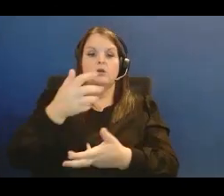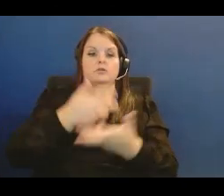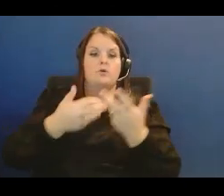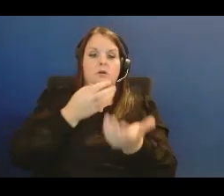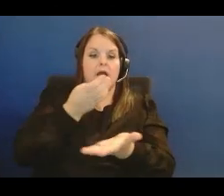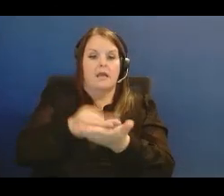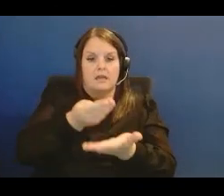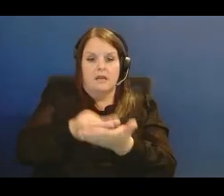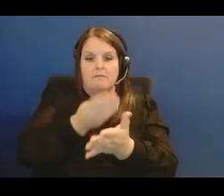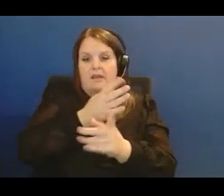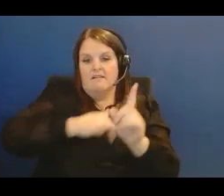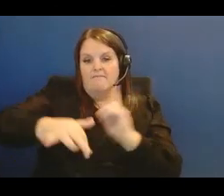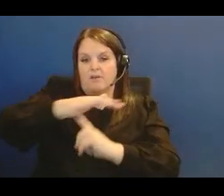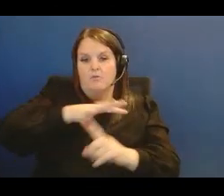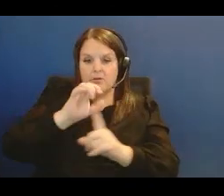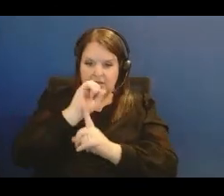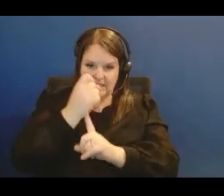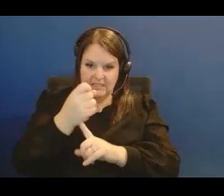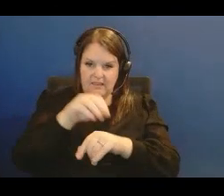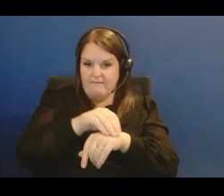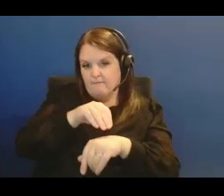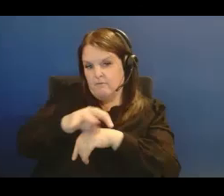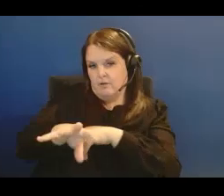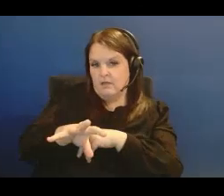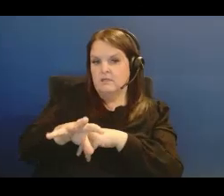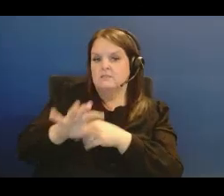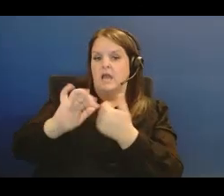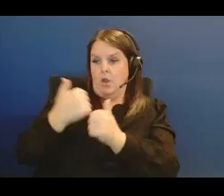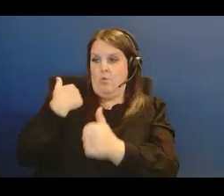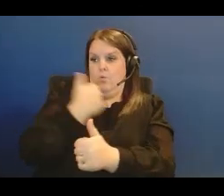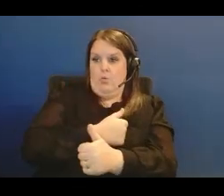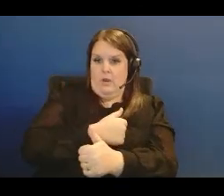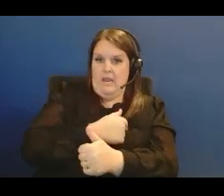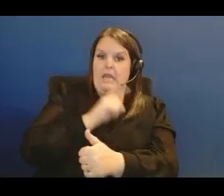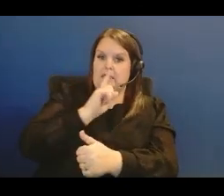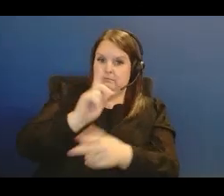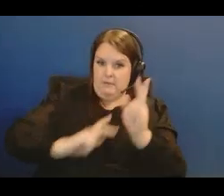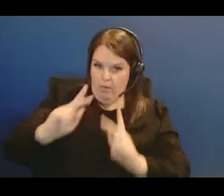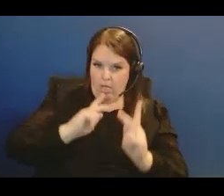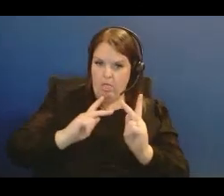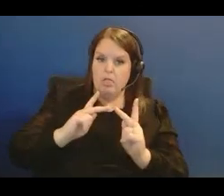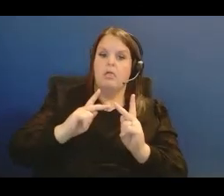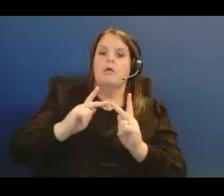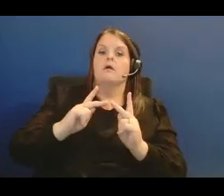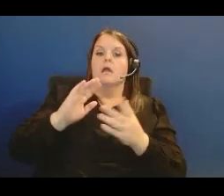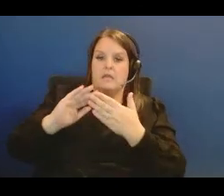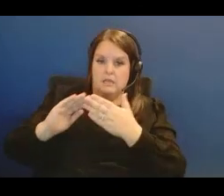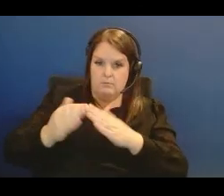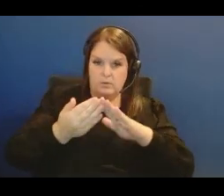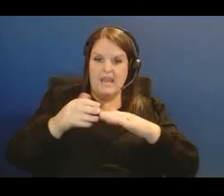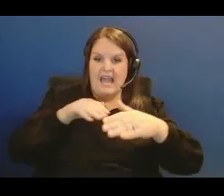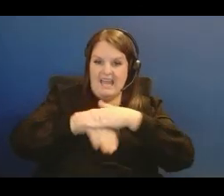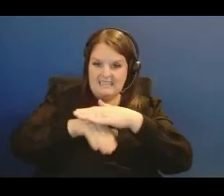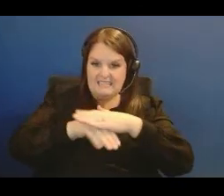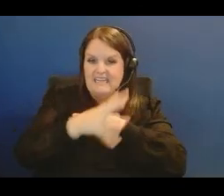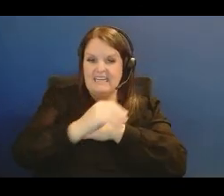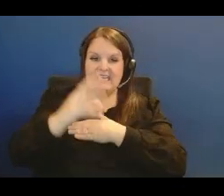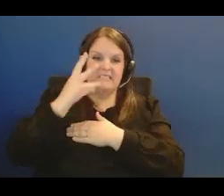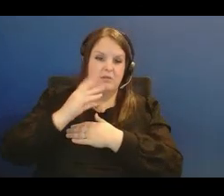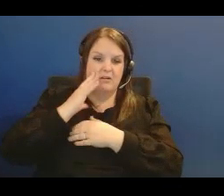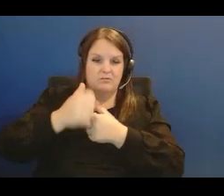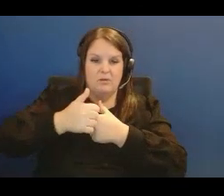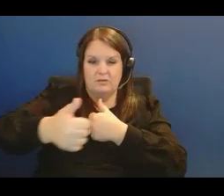economic, and environmental conditions that influence how we all, and as individuals and communities, access and